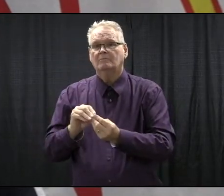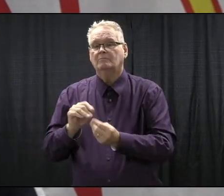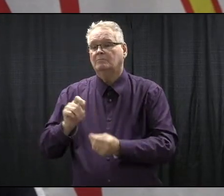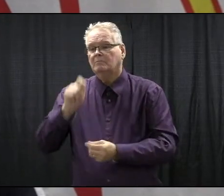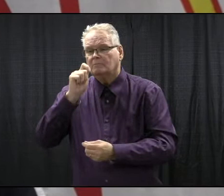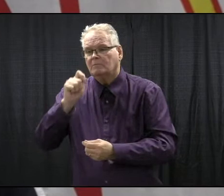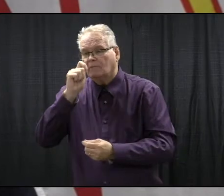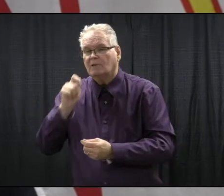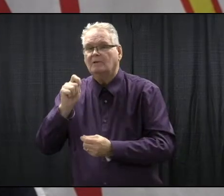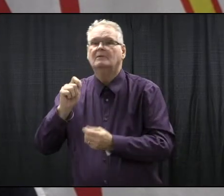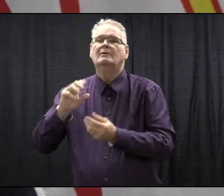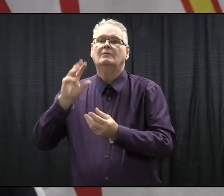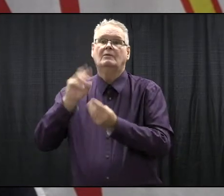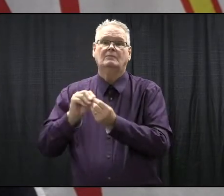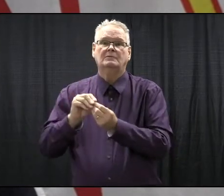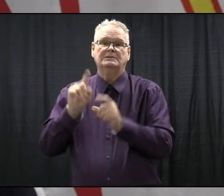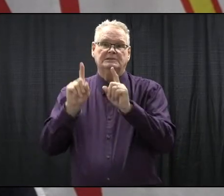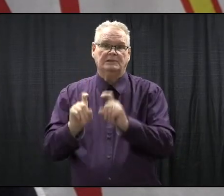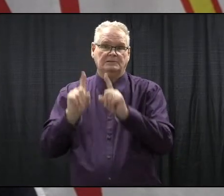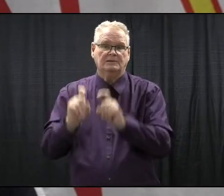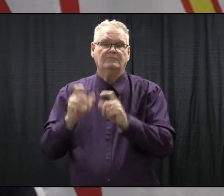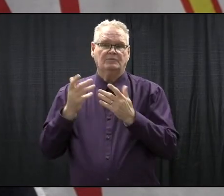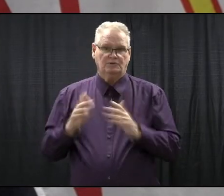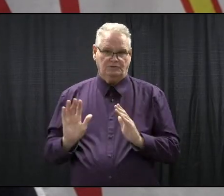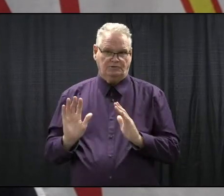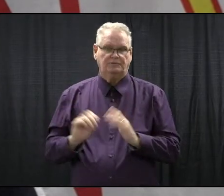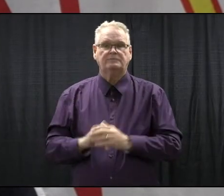better indicator for our surveillance purposes.